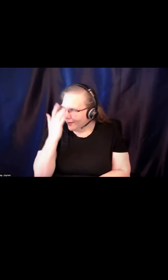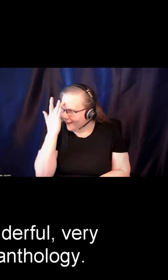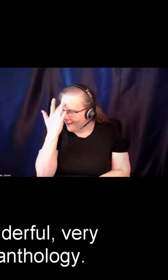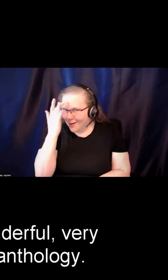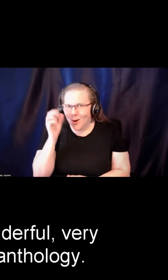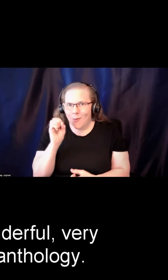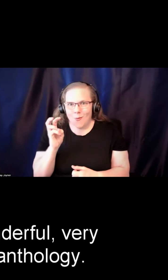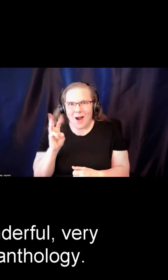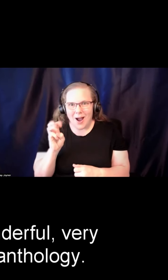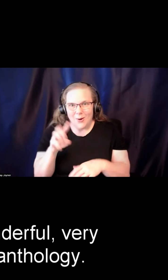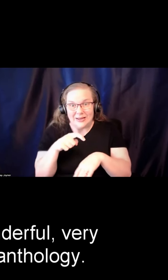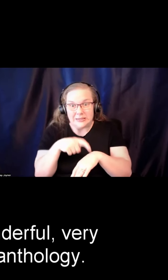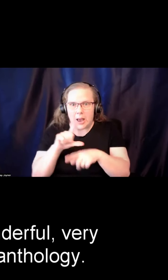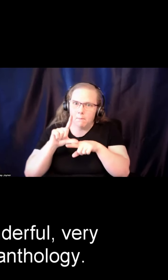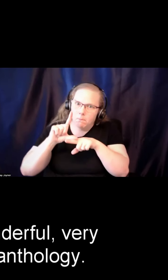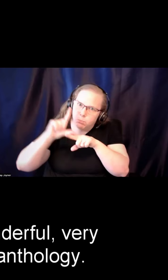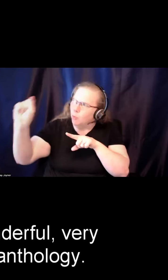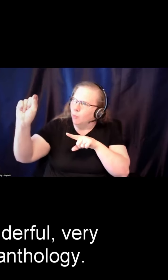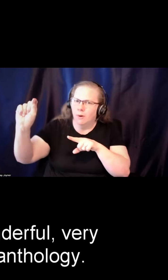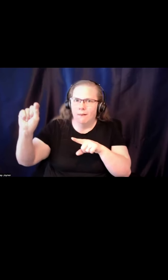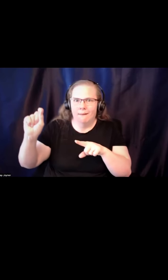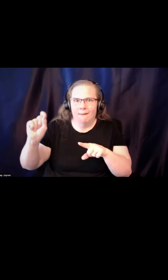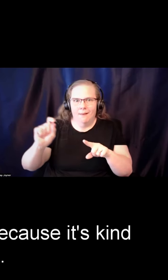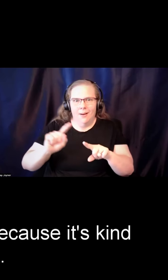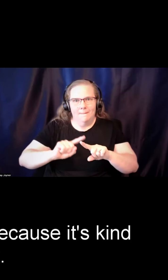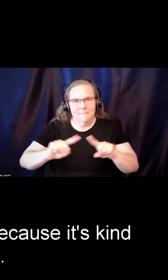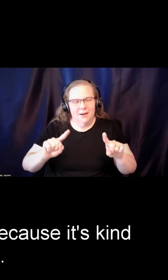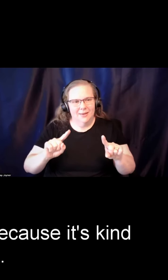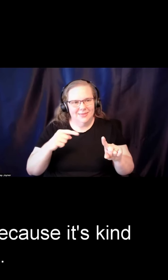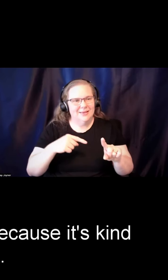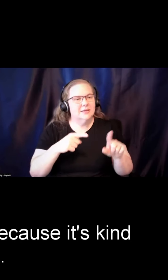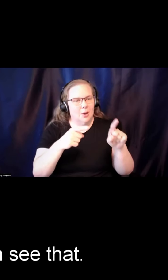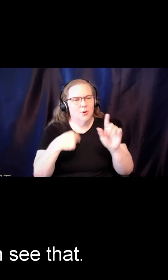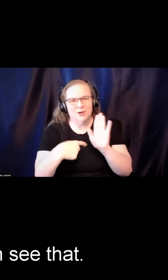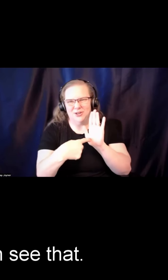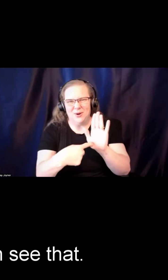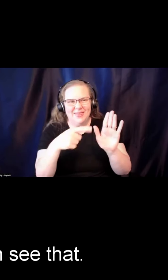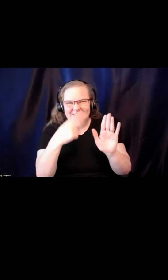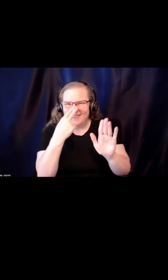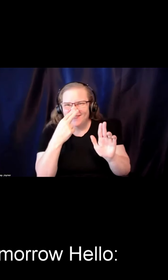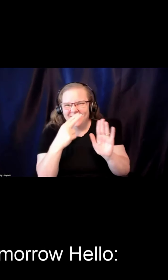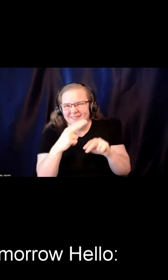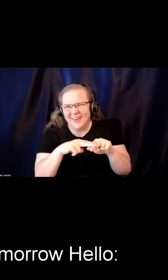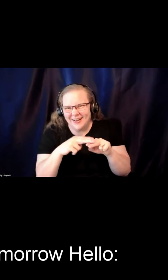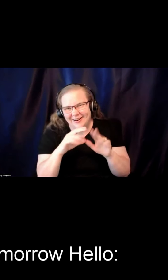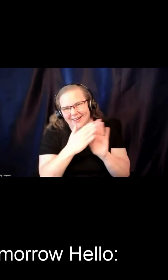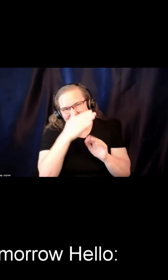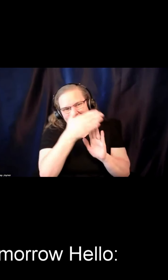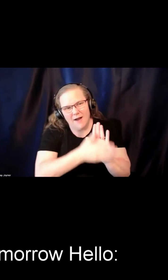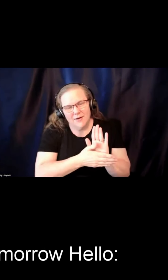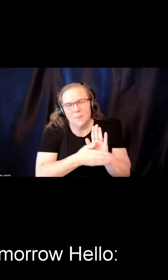but this is a wonderful, very well-reviewed anthology. I'll show the cover because it's kind of fun. I know you can see that. It's called